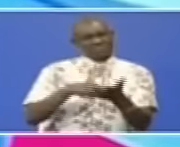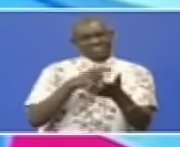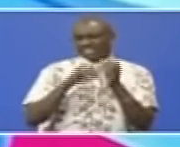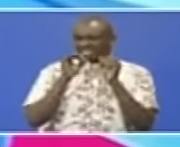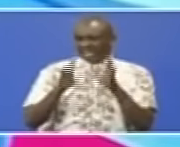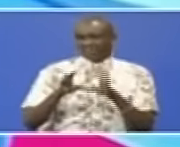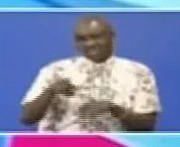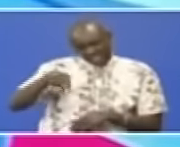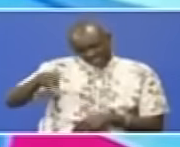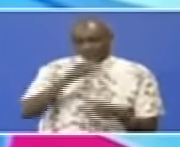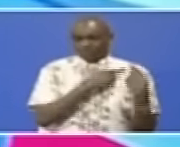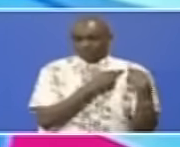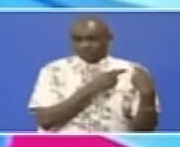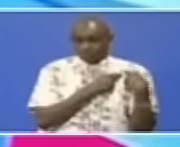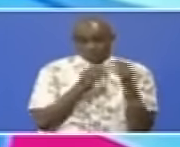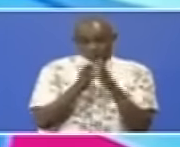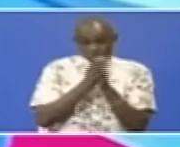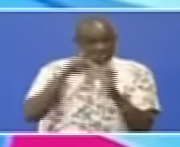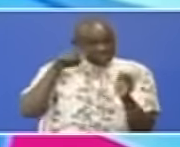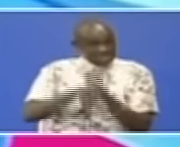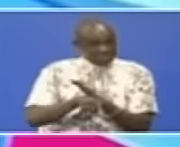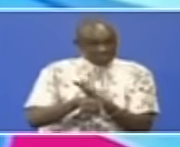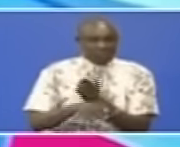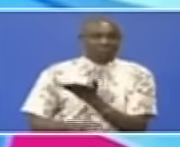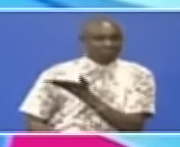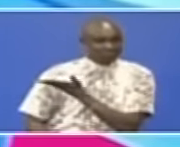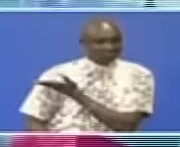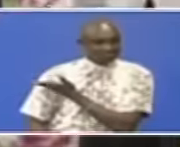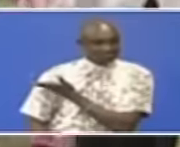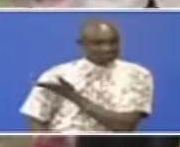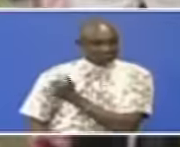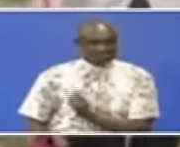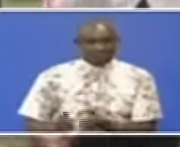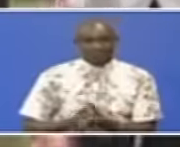Waiguru's docket. KTN's Samugina reports.